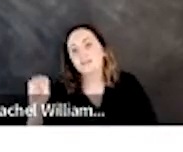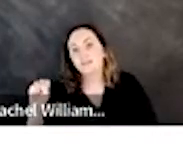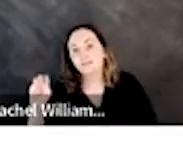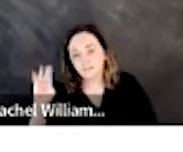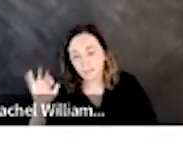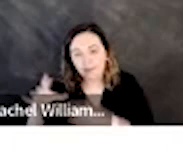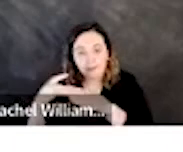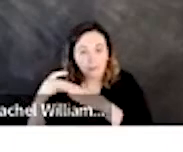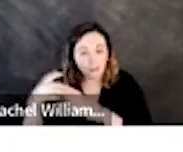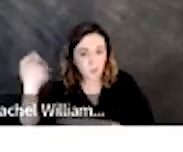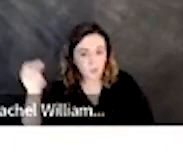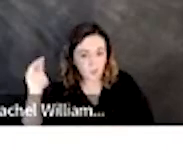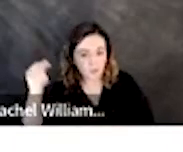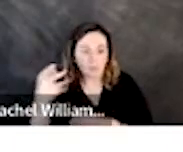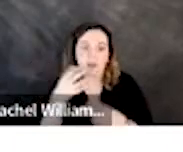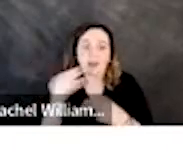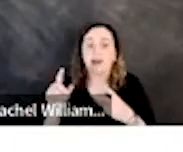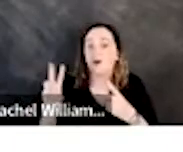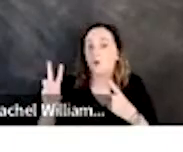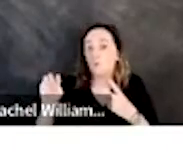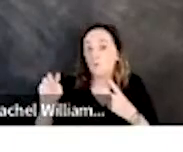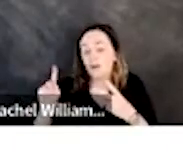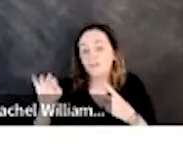Forest Scholarship both go to